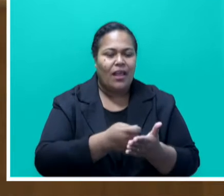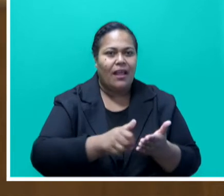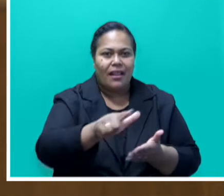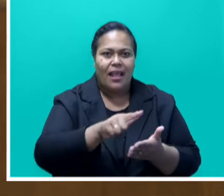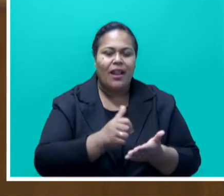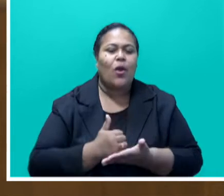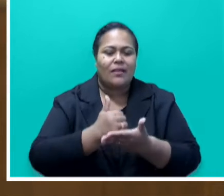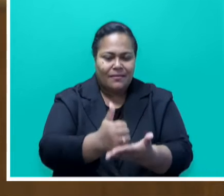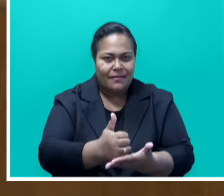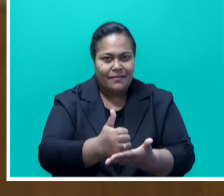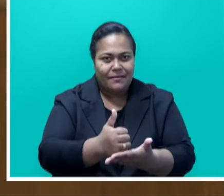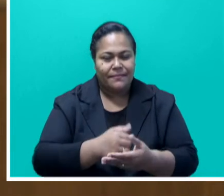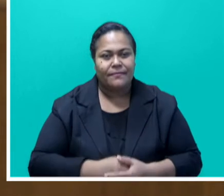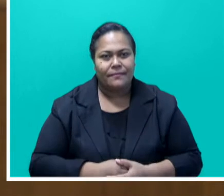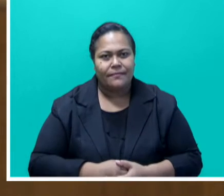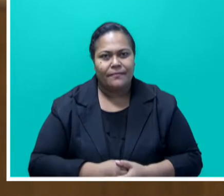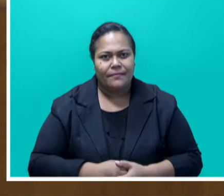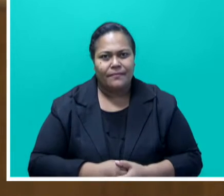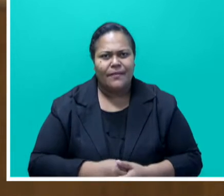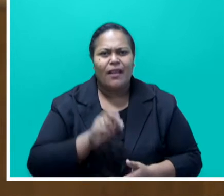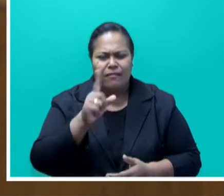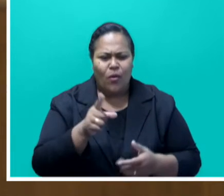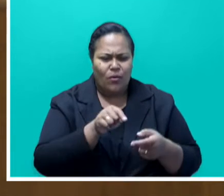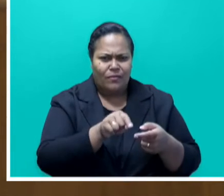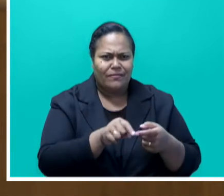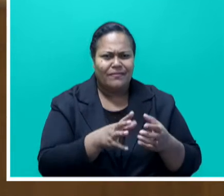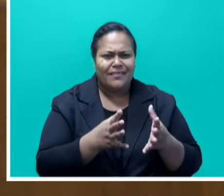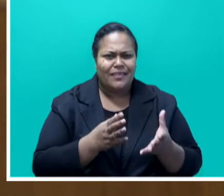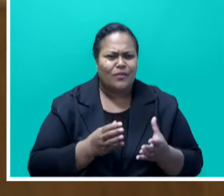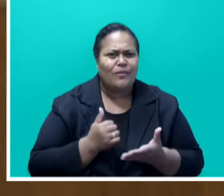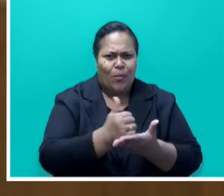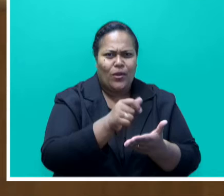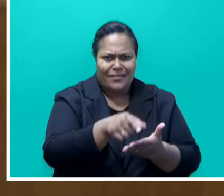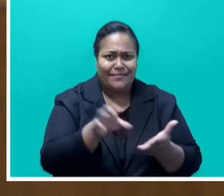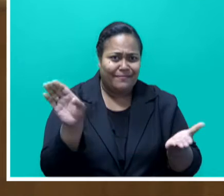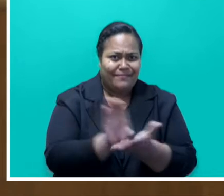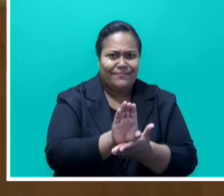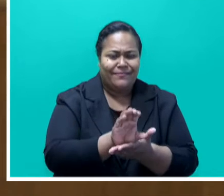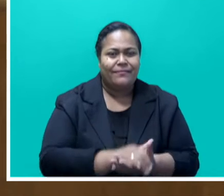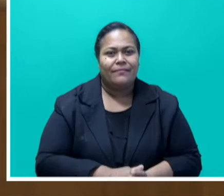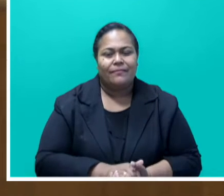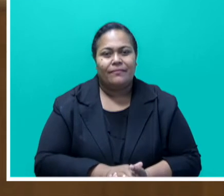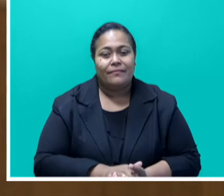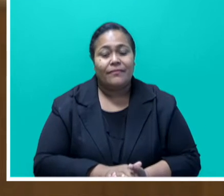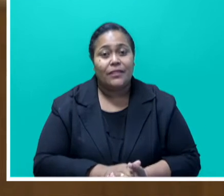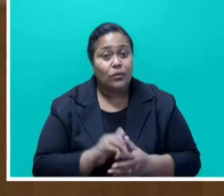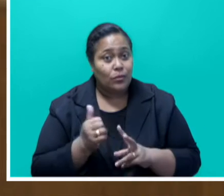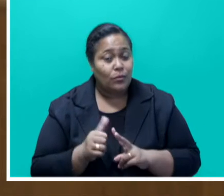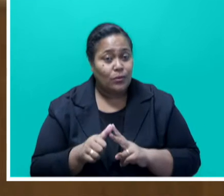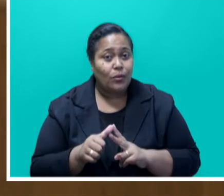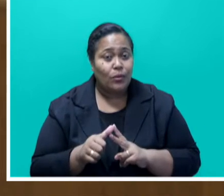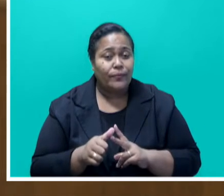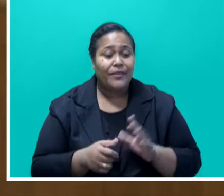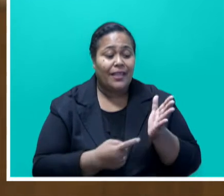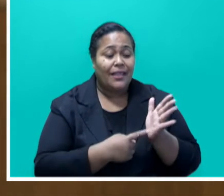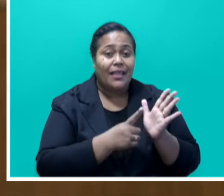the Seabull subsidy grant. Apart from the above, Mr. Speaker, TLTB is